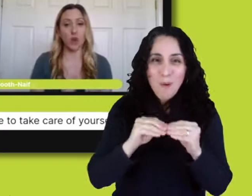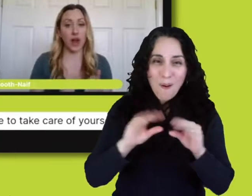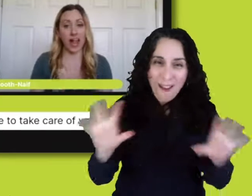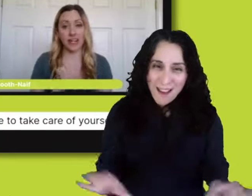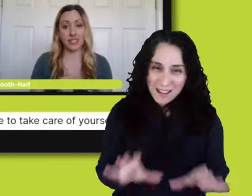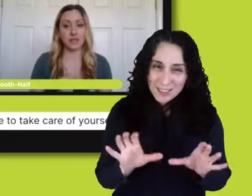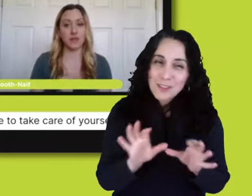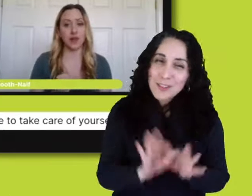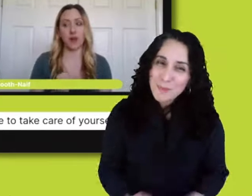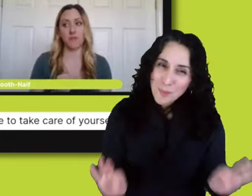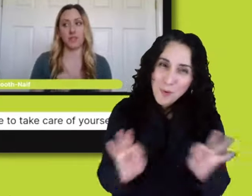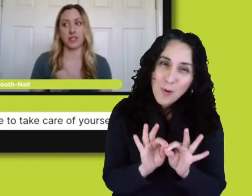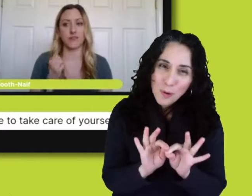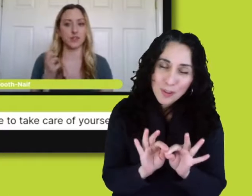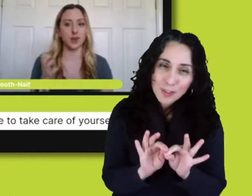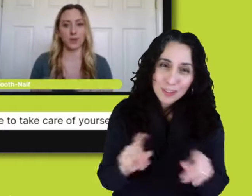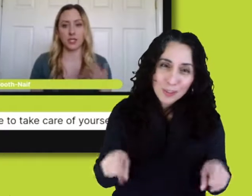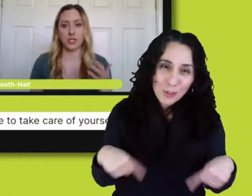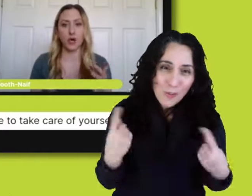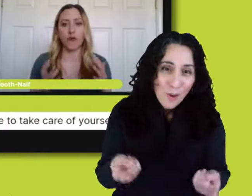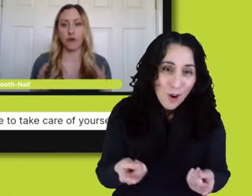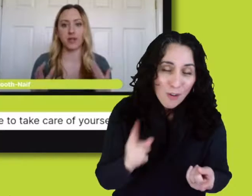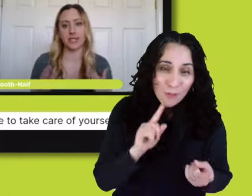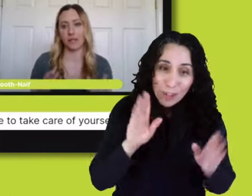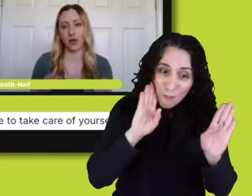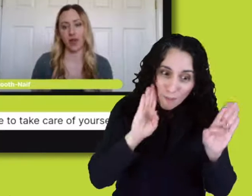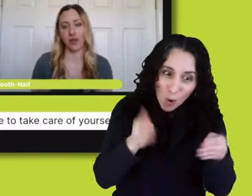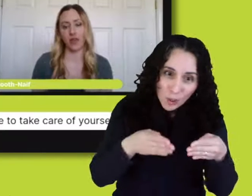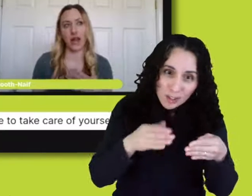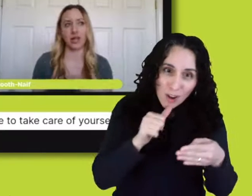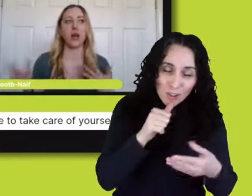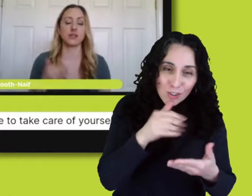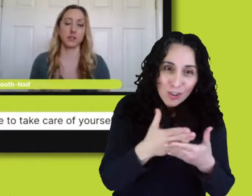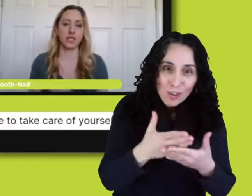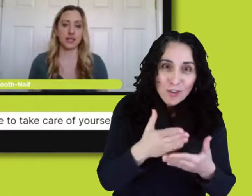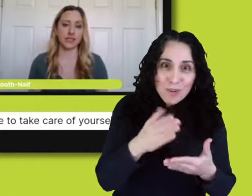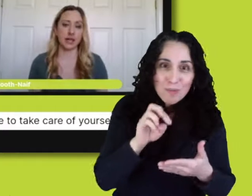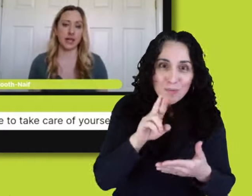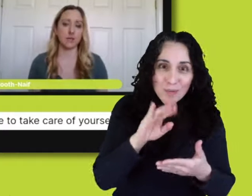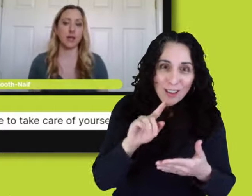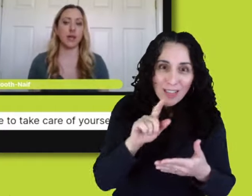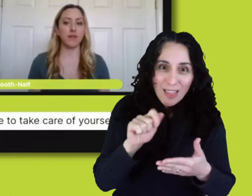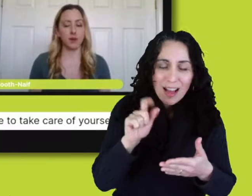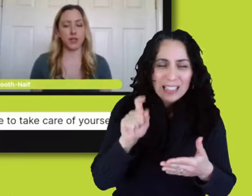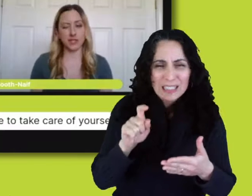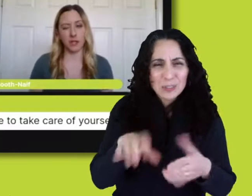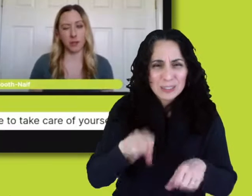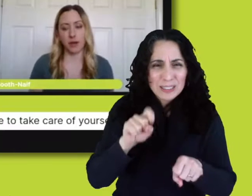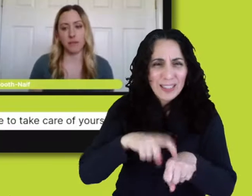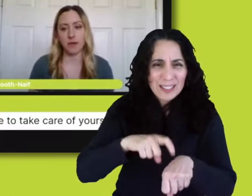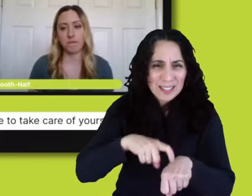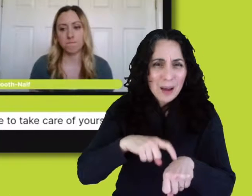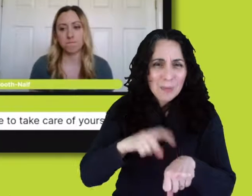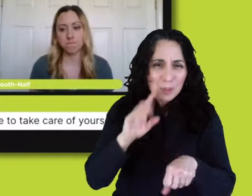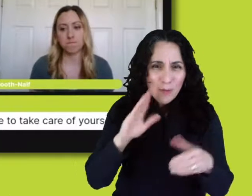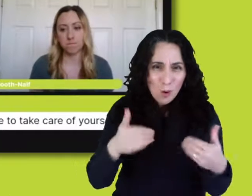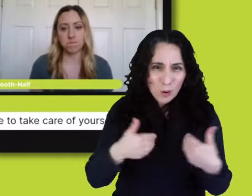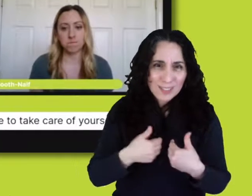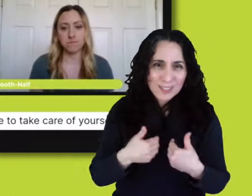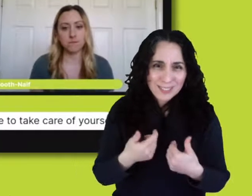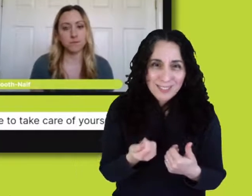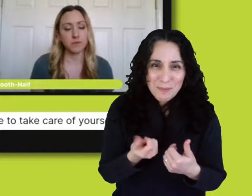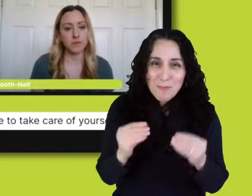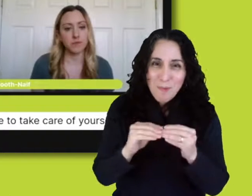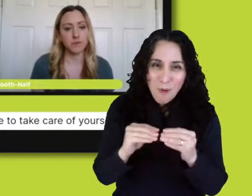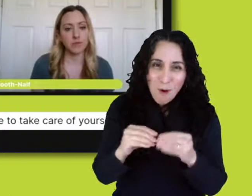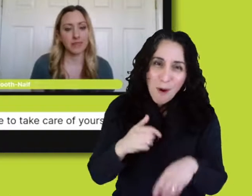getting just more active, because I've just been so focused on Briella that I need to also take that time and focus a little bit on me. I'm going to